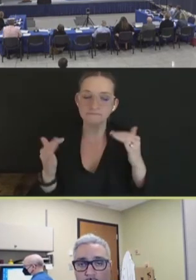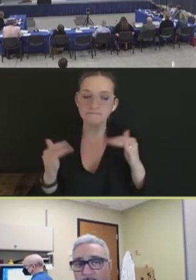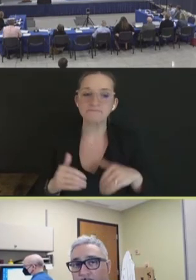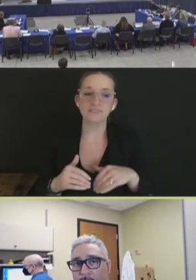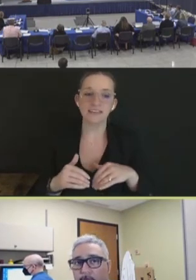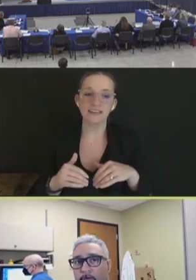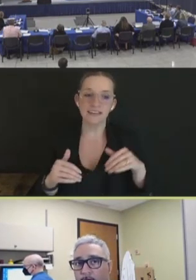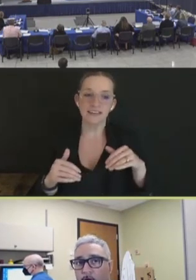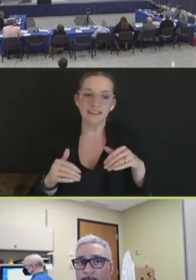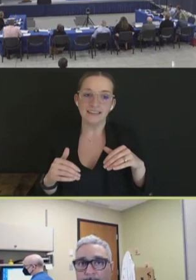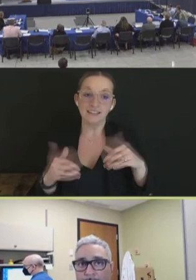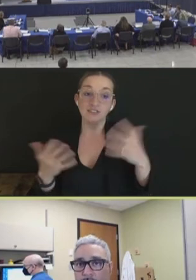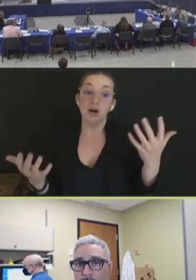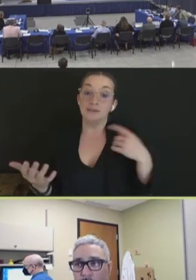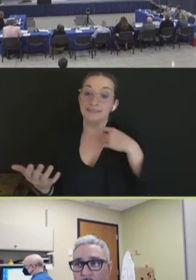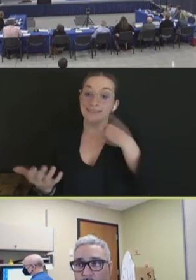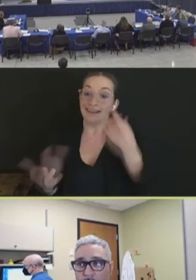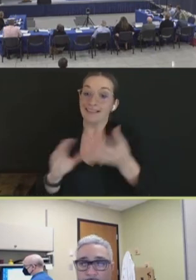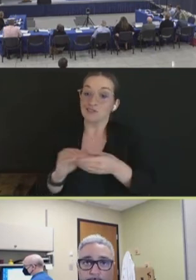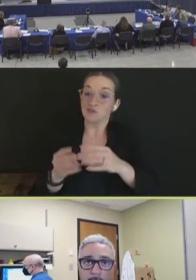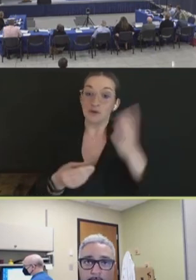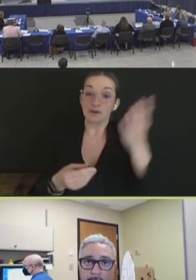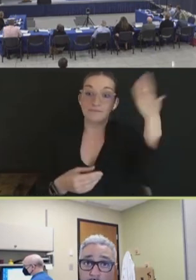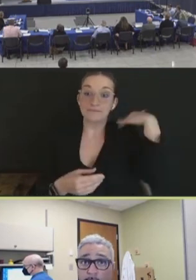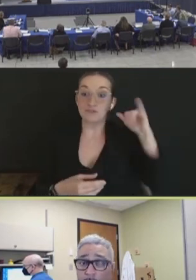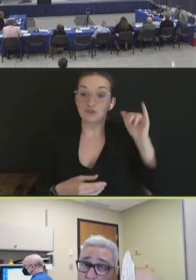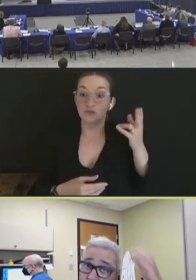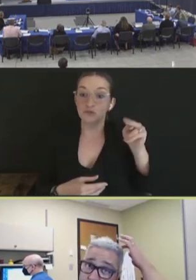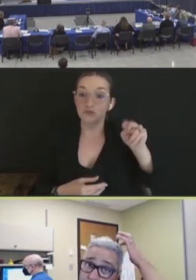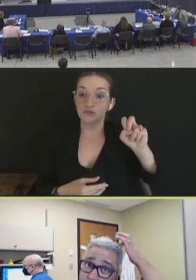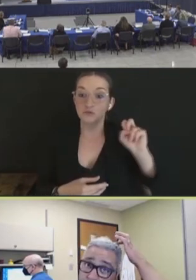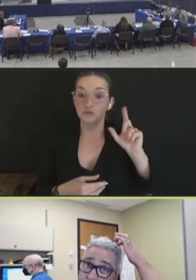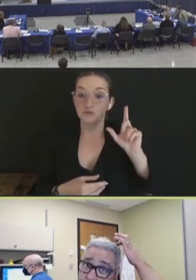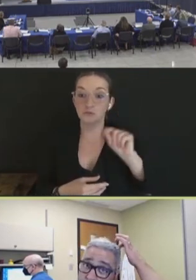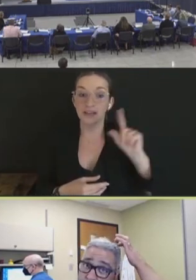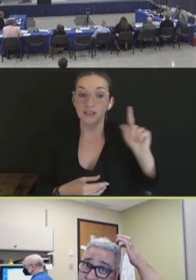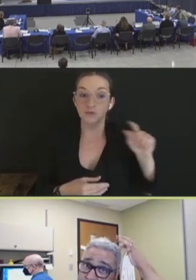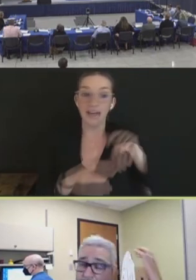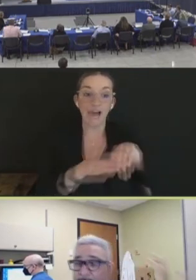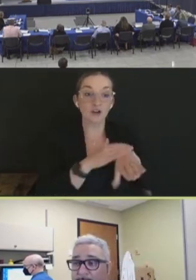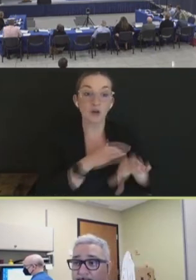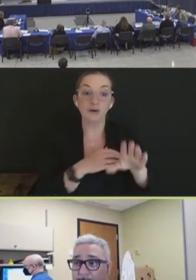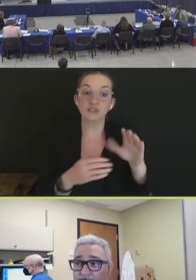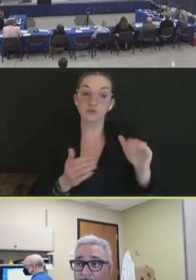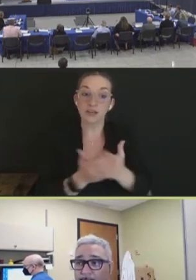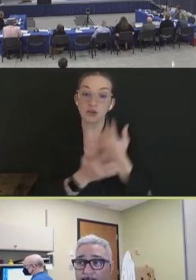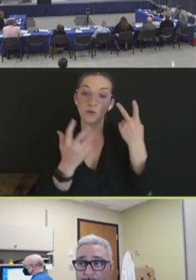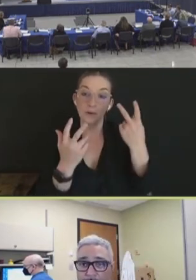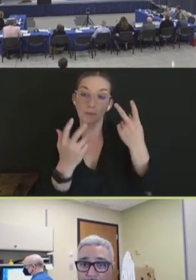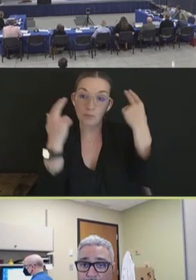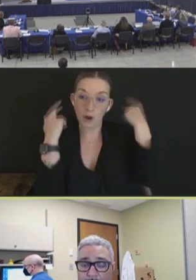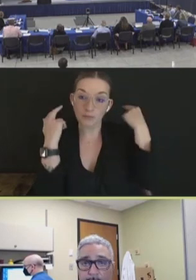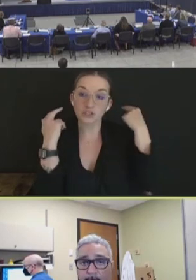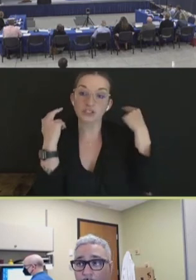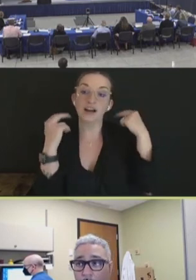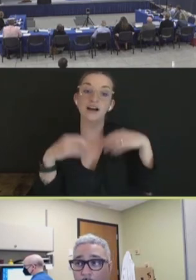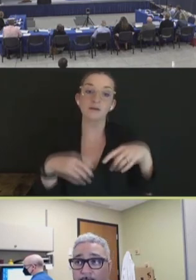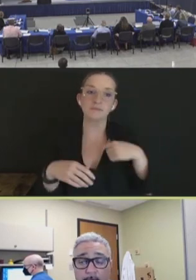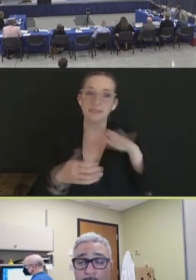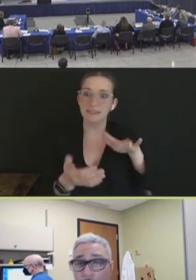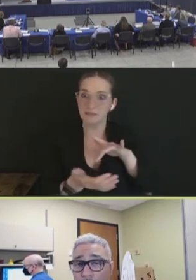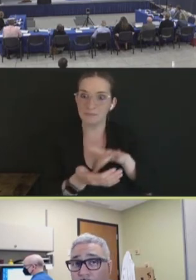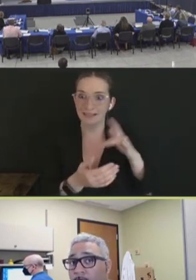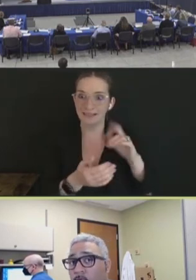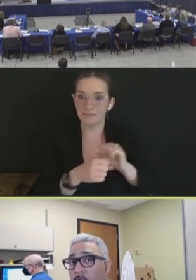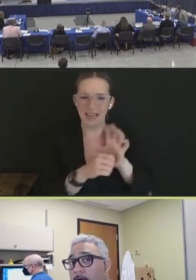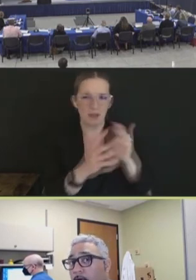So to tell a story, back in June of 2020, I go into a new barber shop in my old neighborhood, North Minneapolis. I need to get my hair cut at the beginning of the pandemic. And I walk in and